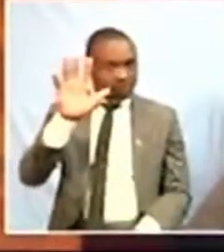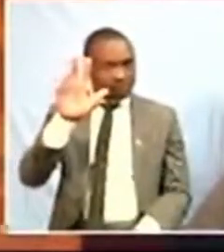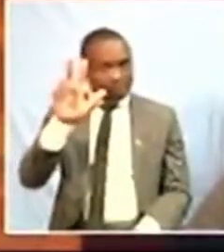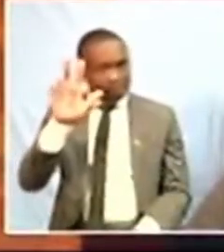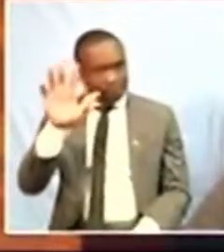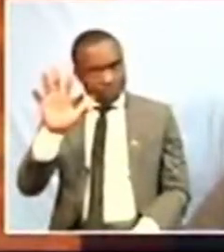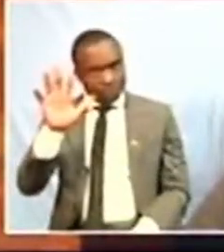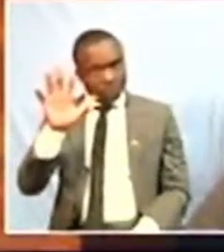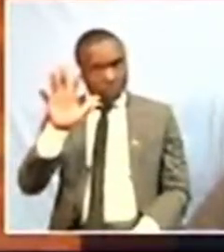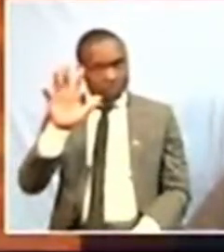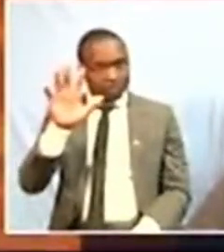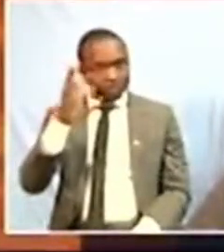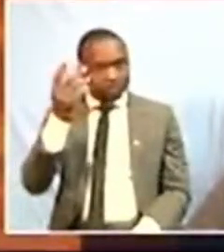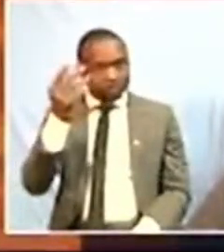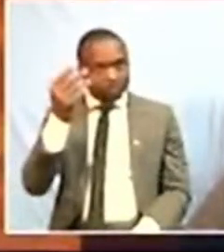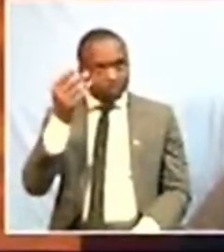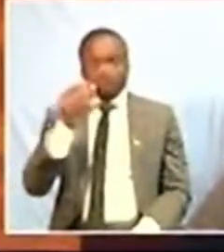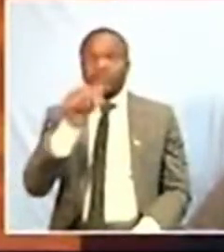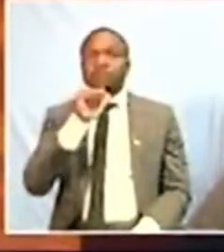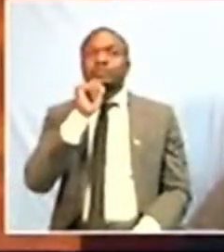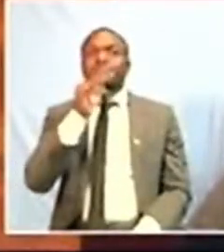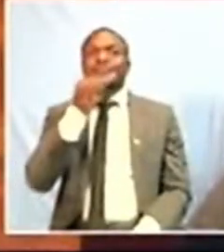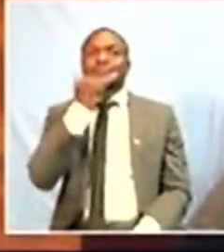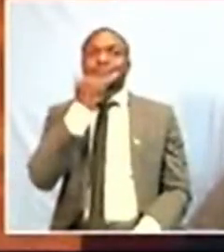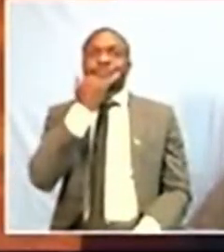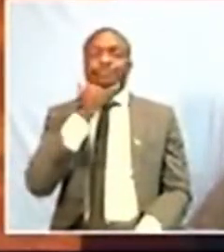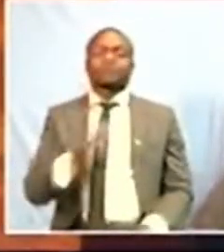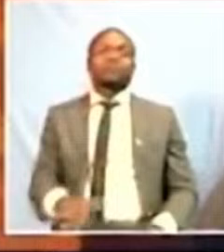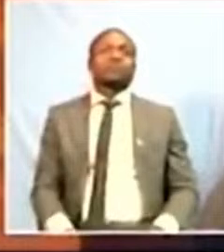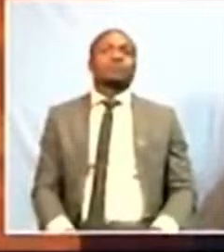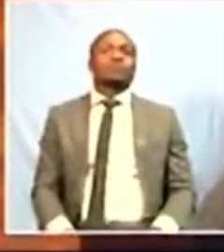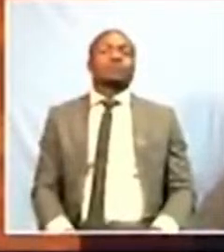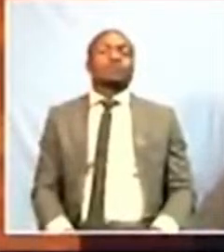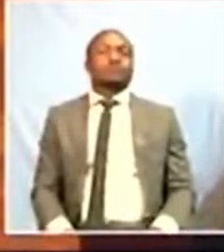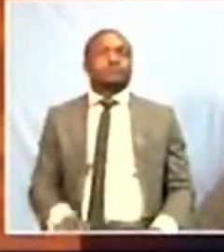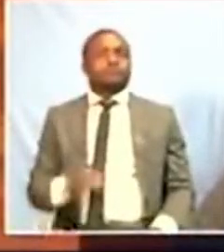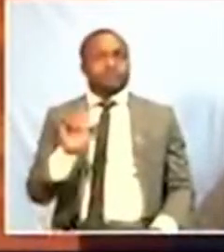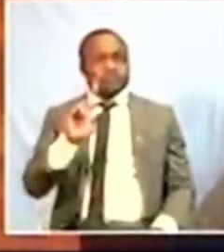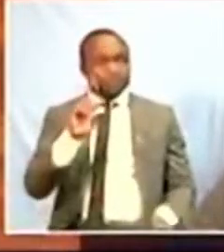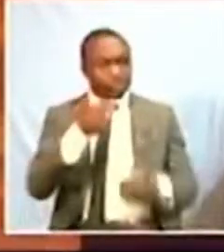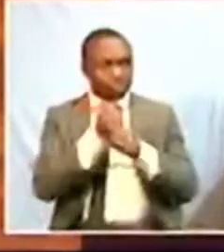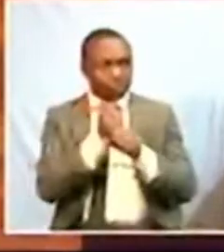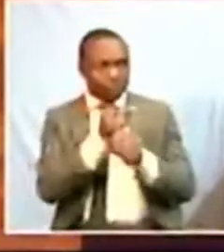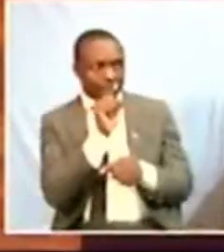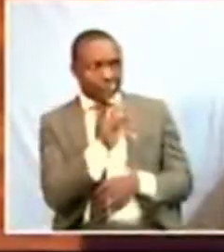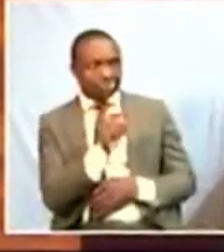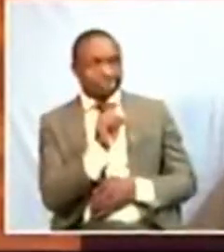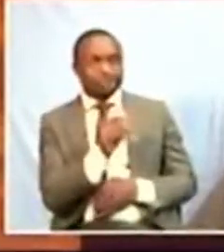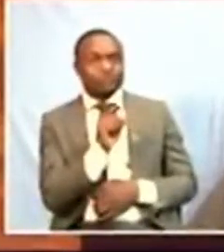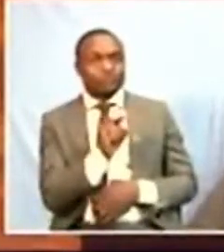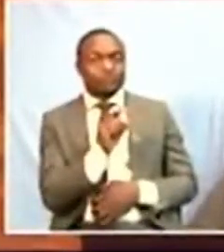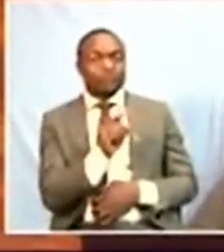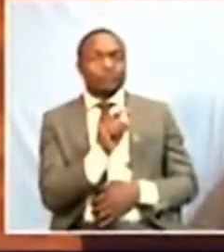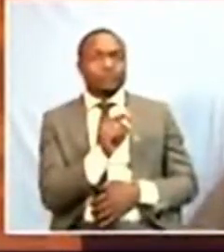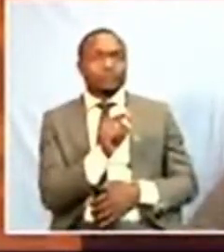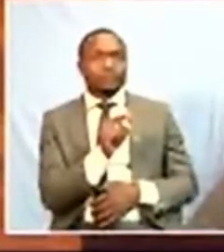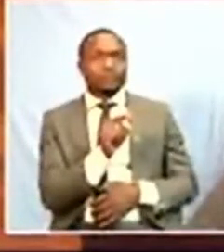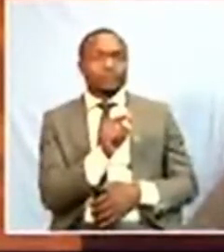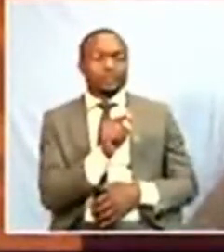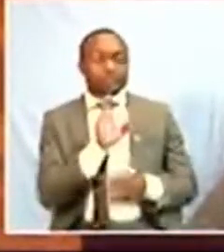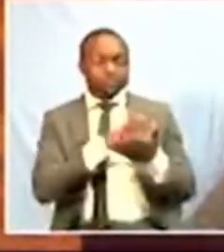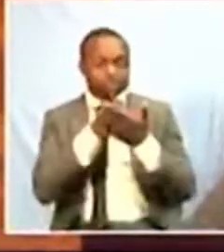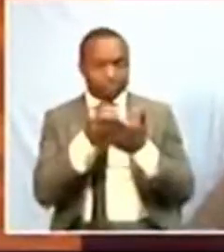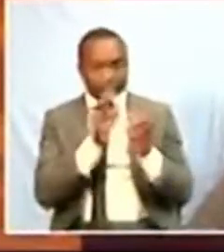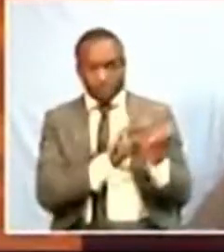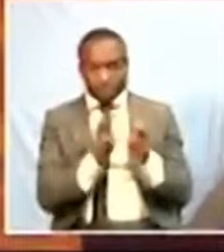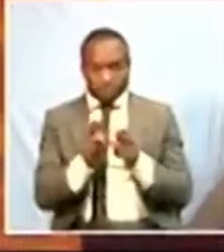35, and I think 15 if I'm not mistaken. And that's how we came to that particular agreement. To answer